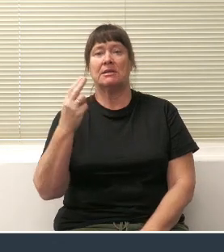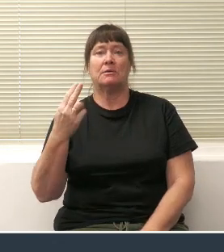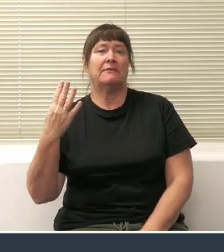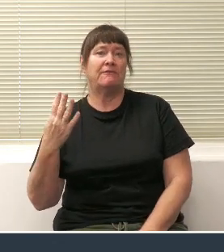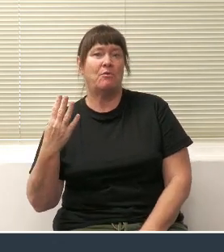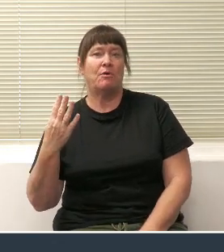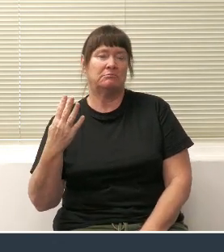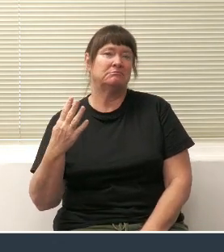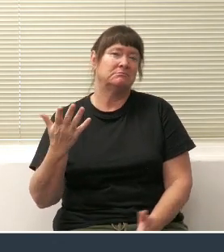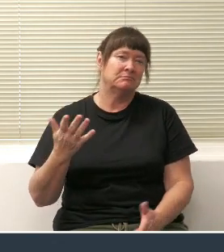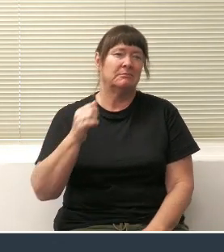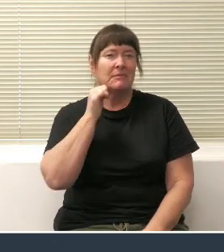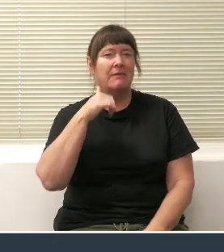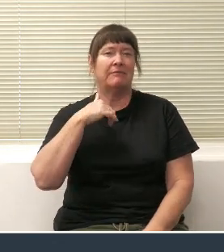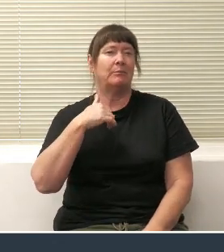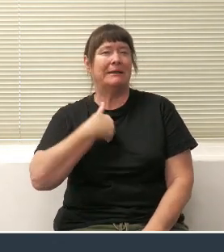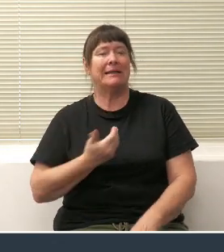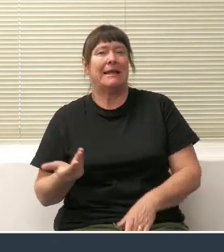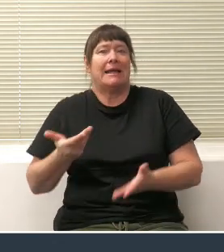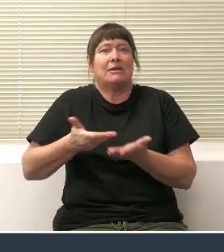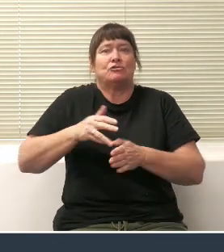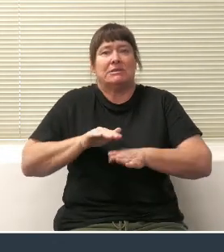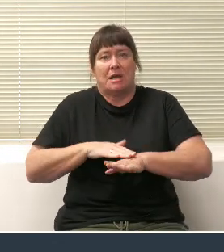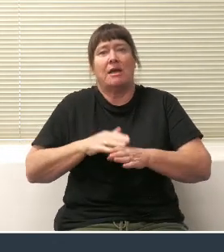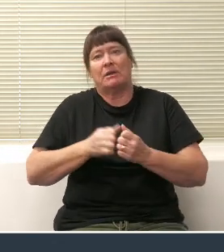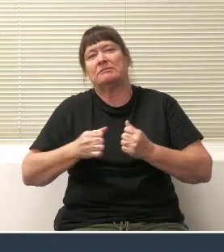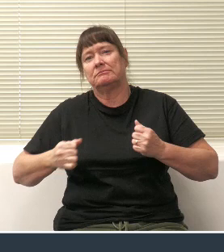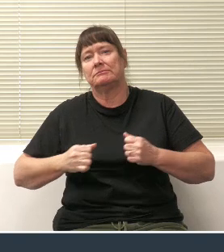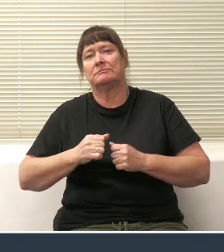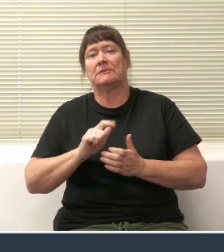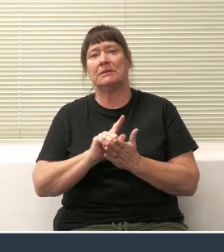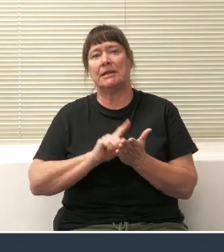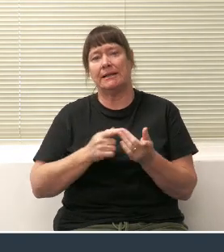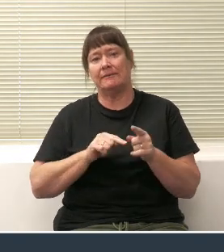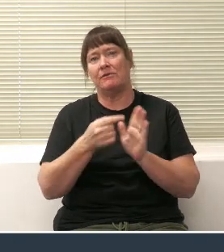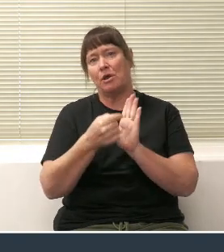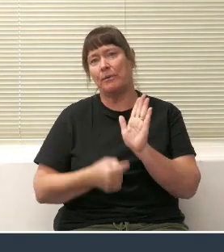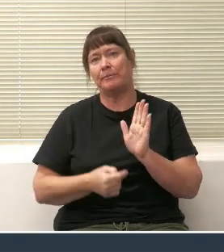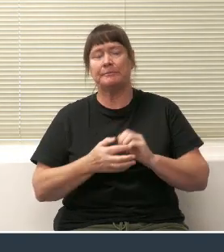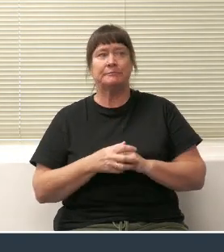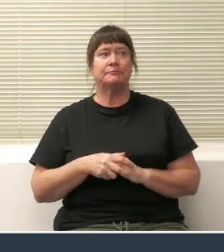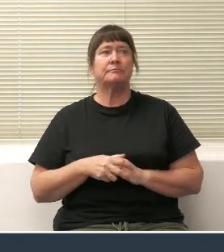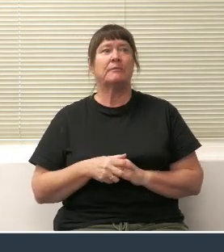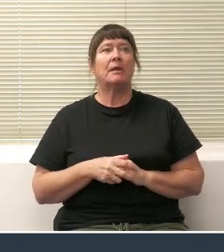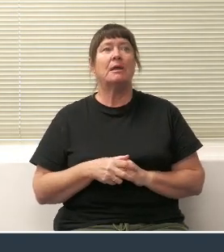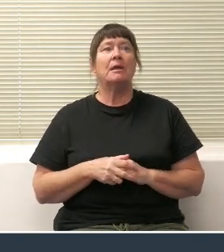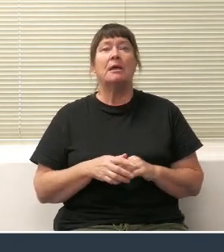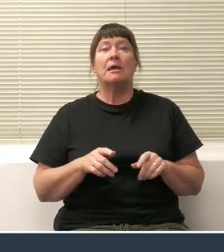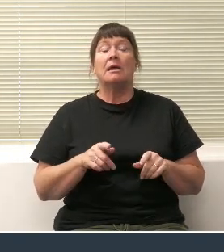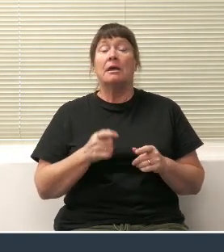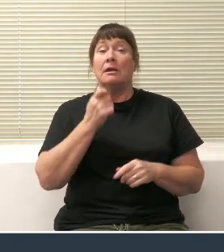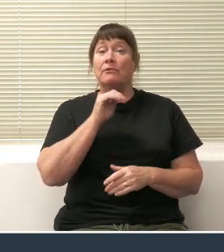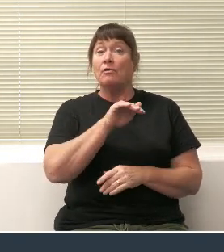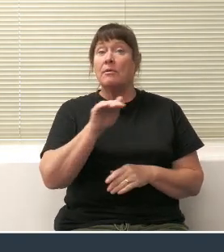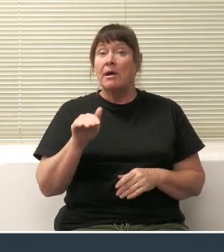need longer than 6 hours for our deliberations. I'll move that. Are you happy to second, Deputy Mayor? Thank you very much. Also, just a few